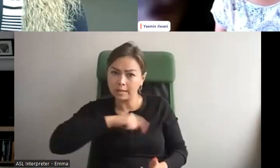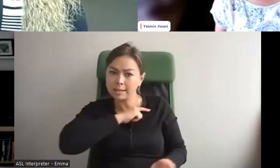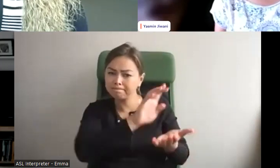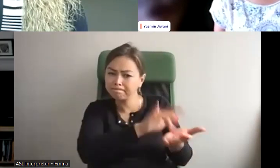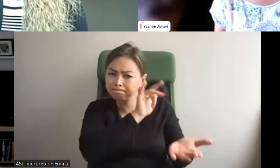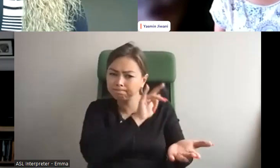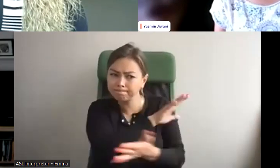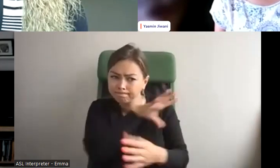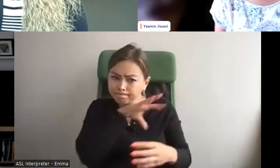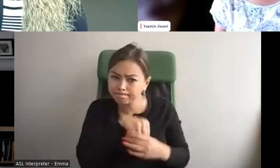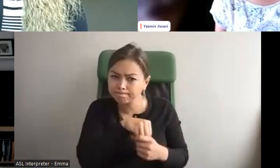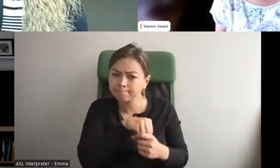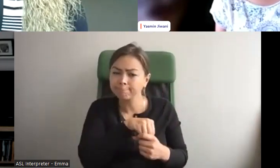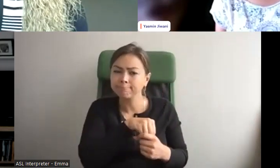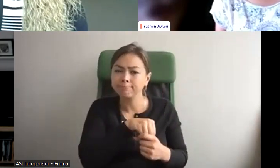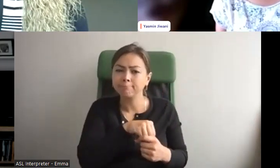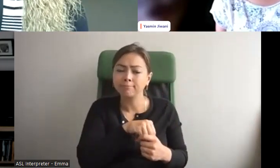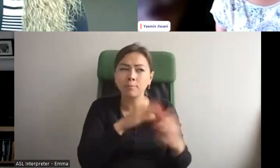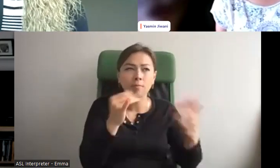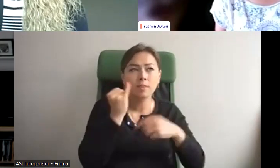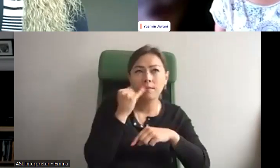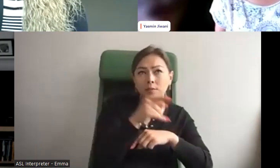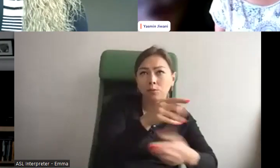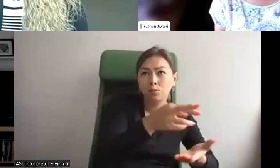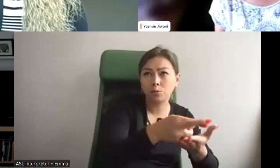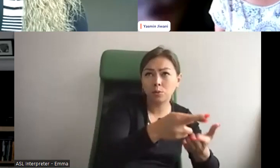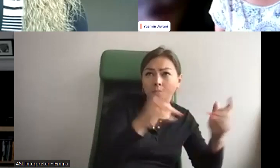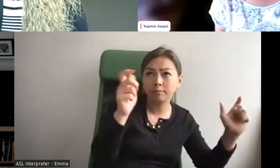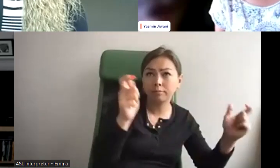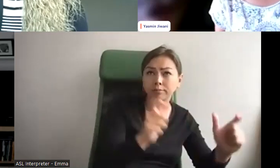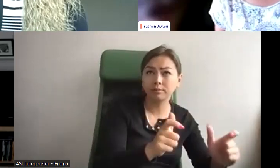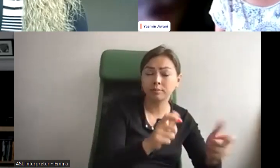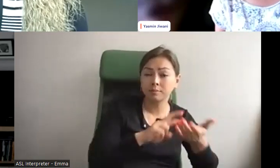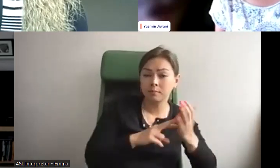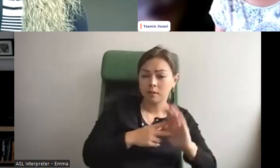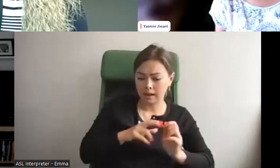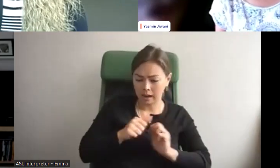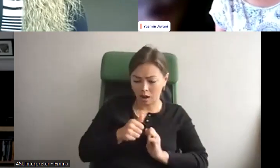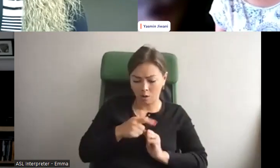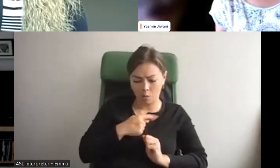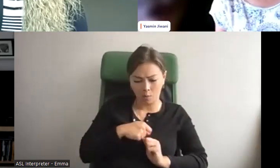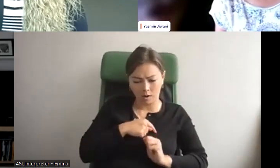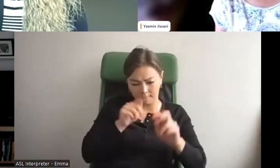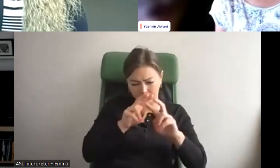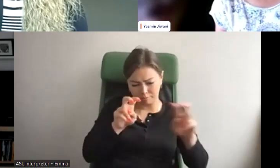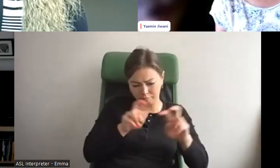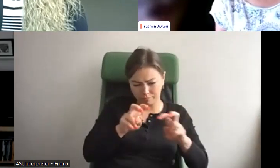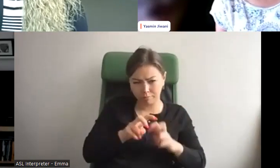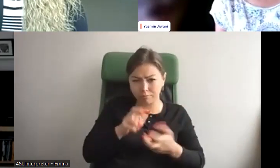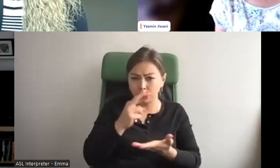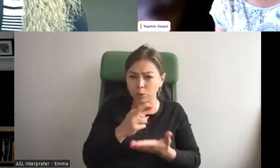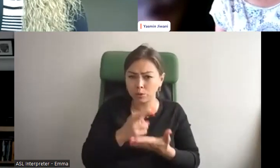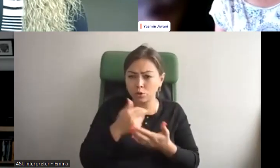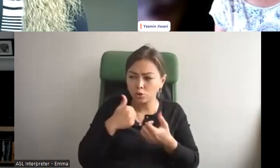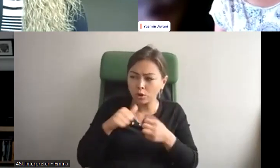is, okay, if this resource is shrinking, we can actually look at how reporters then try and find